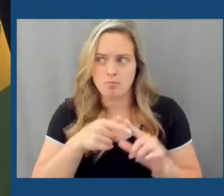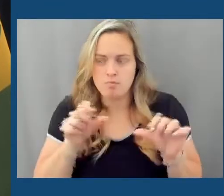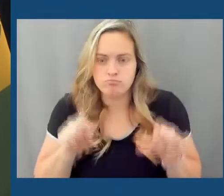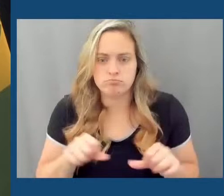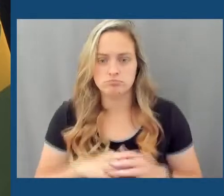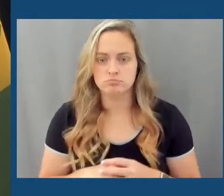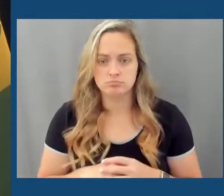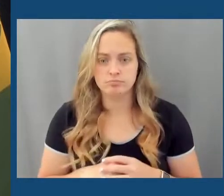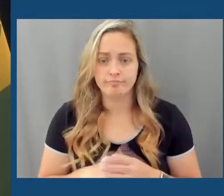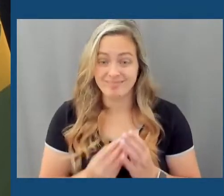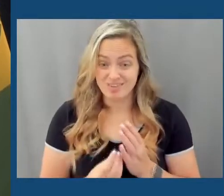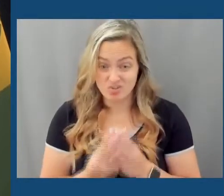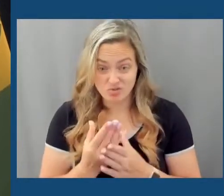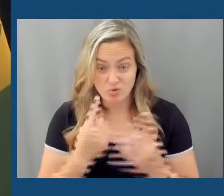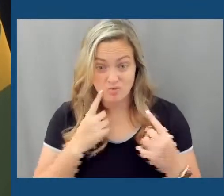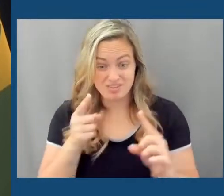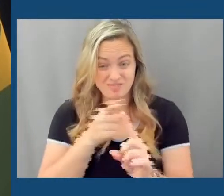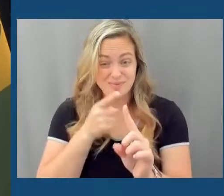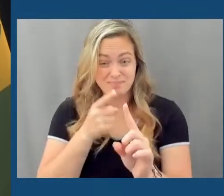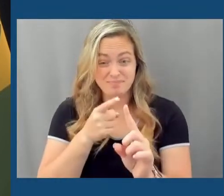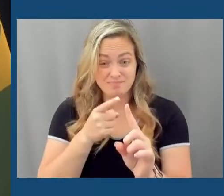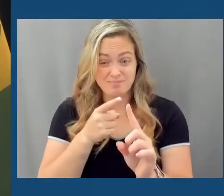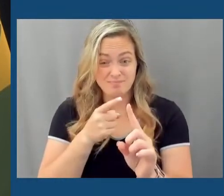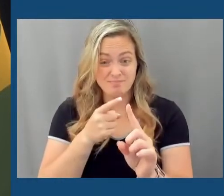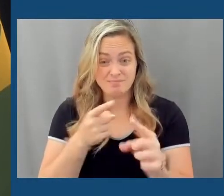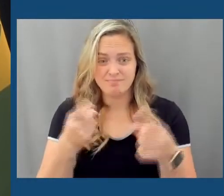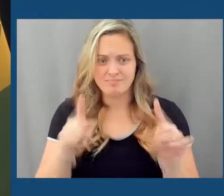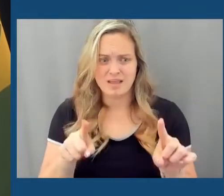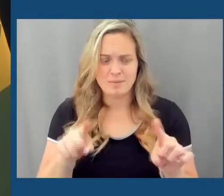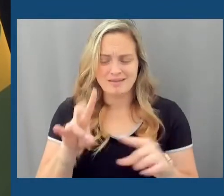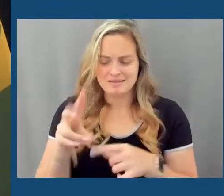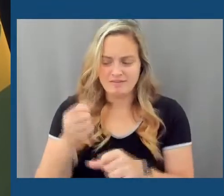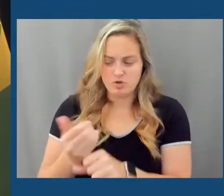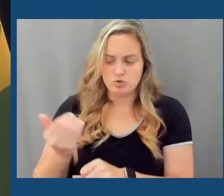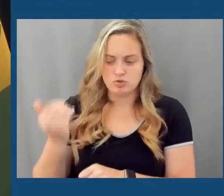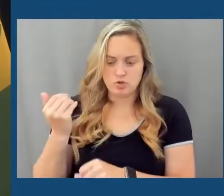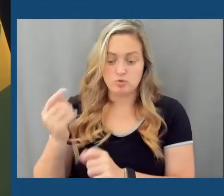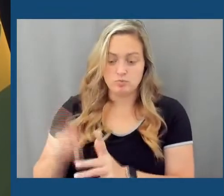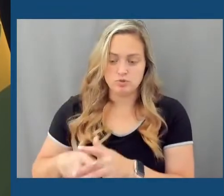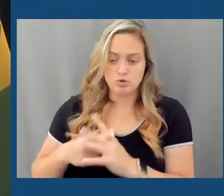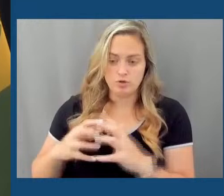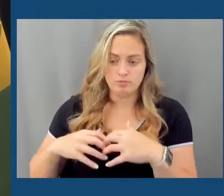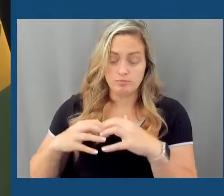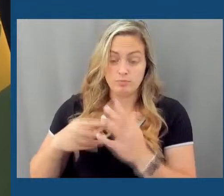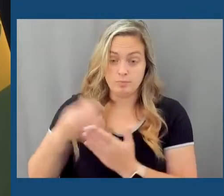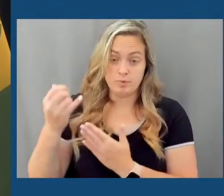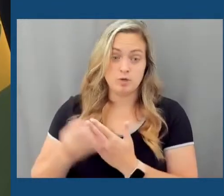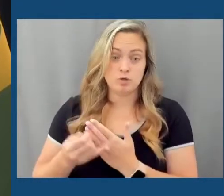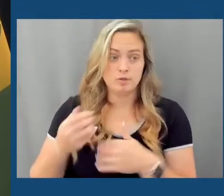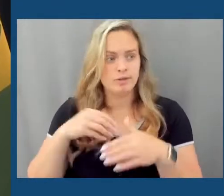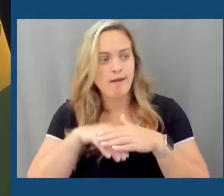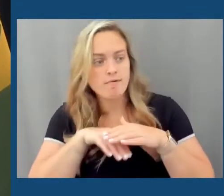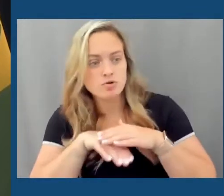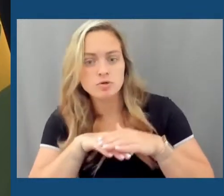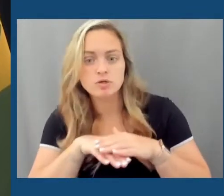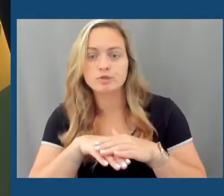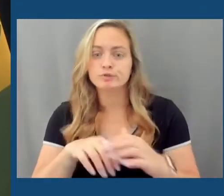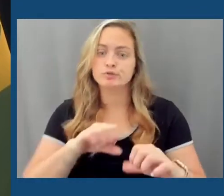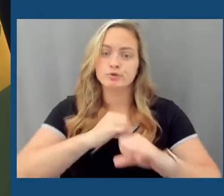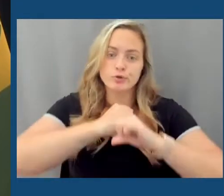this growth, so this achievement, it's happened over 7 years ago. This was started. The entrance, the security checkpoint,